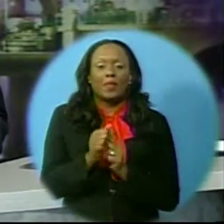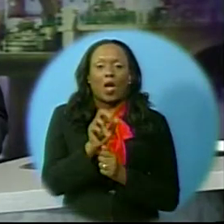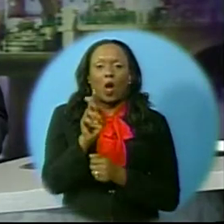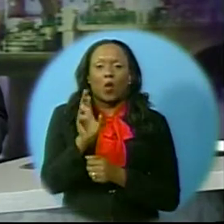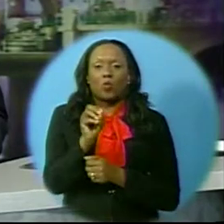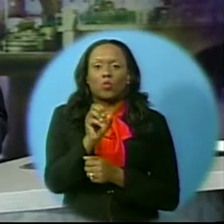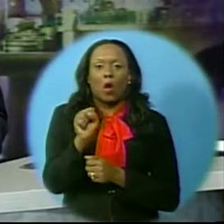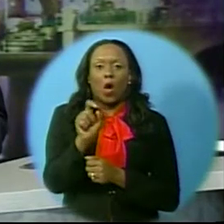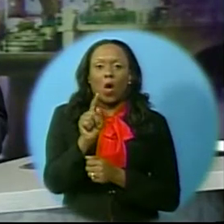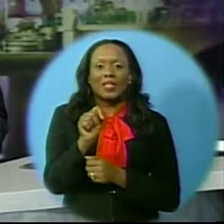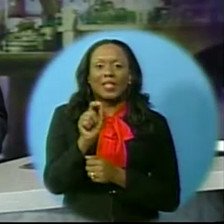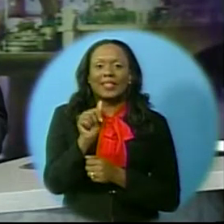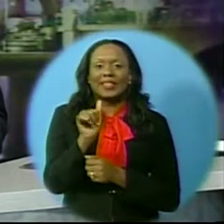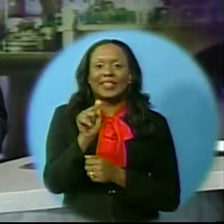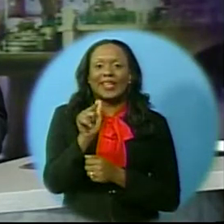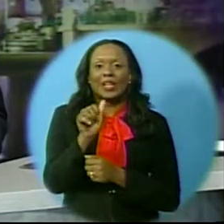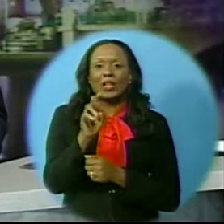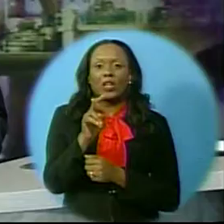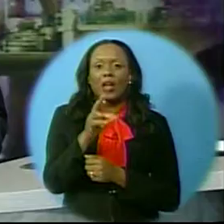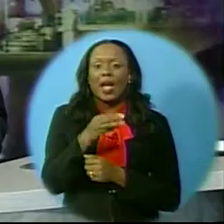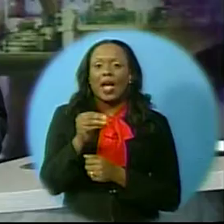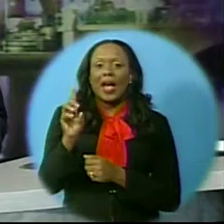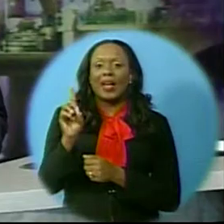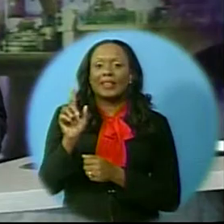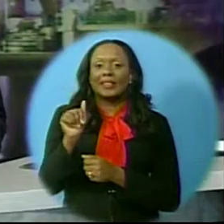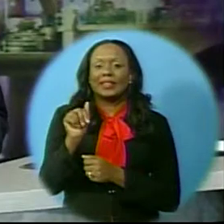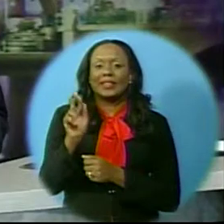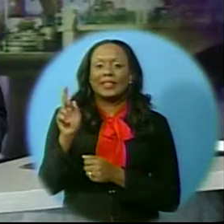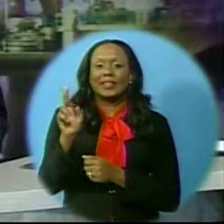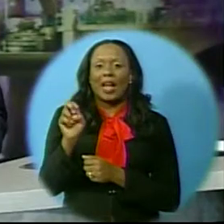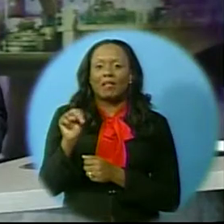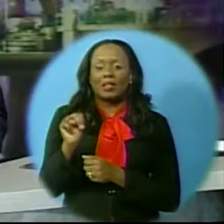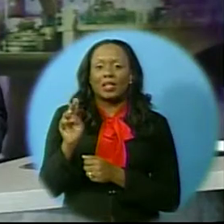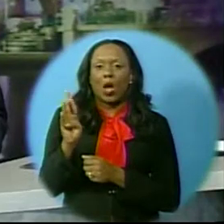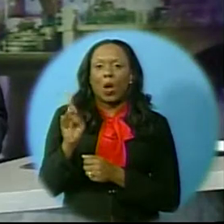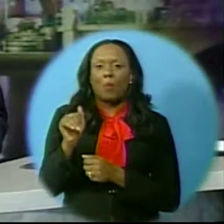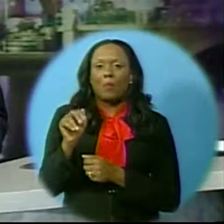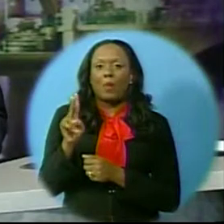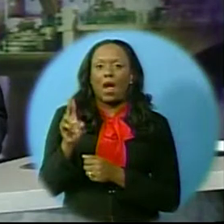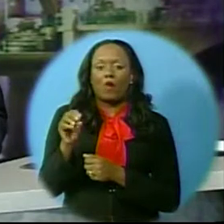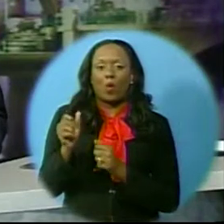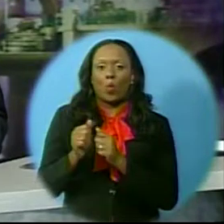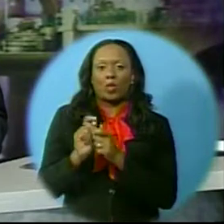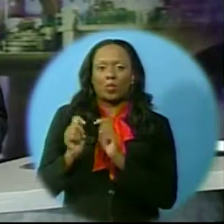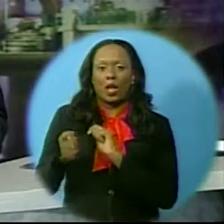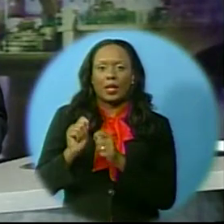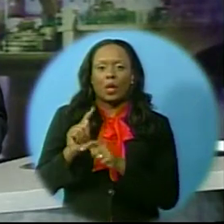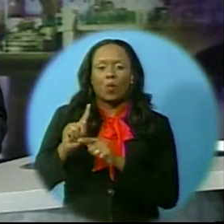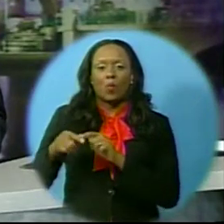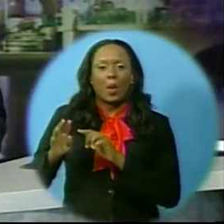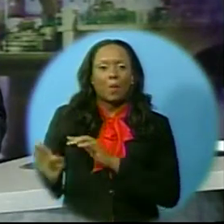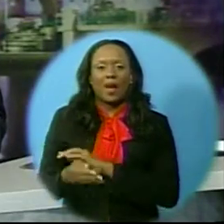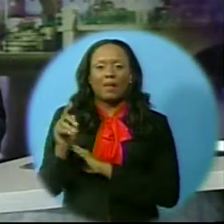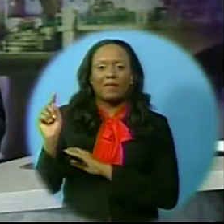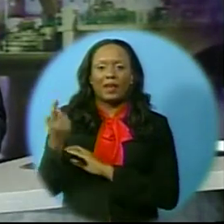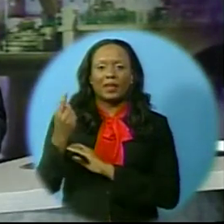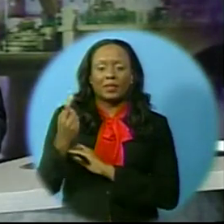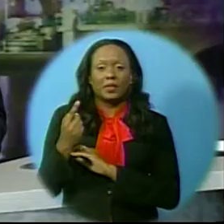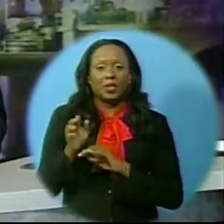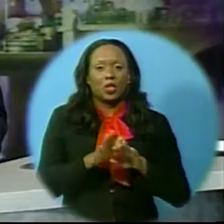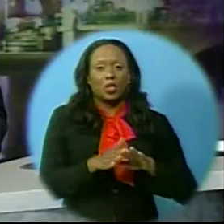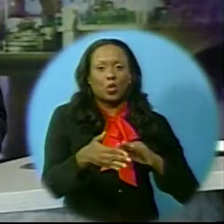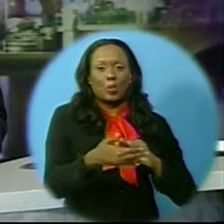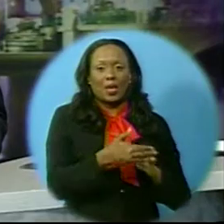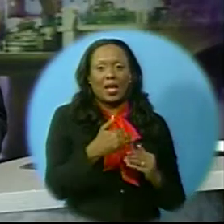and Darren Bravo revived Trinidad and Tobago Red Steel's innings after they were sent into bat in the first semi-final of that let me call